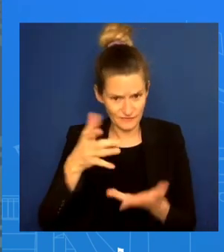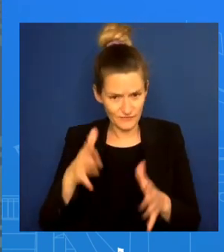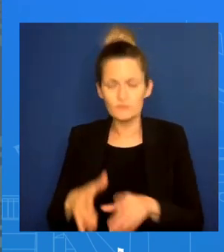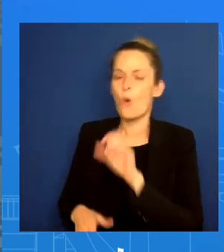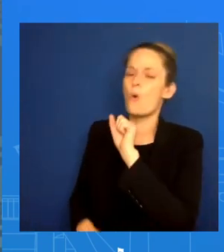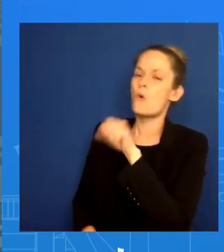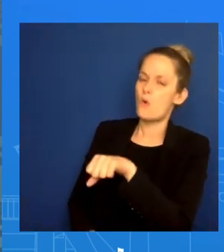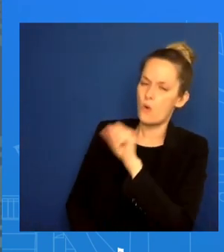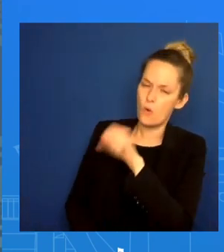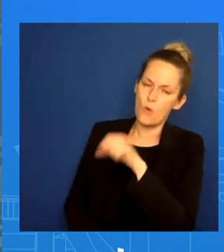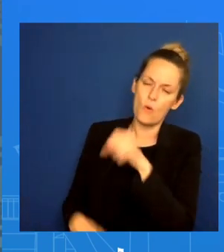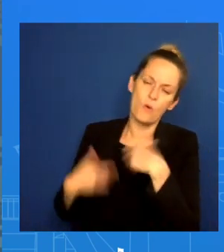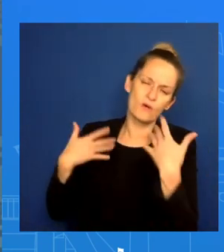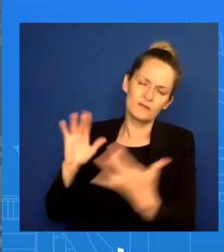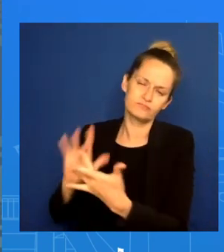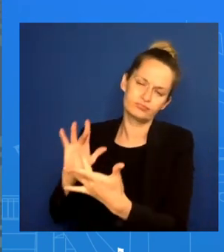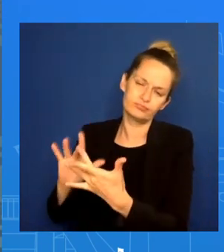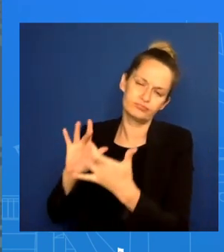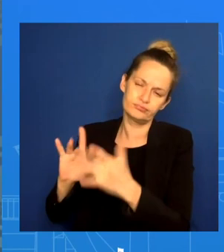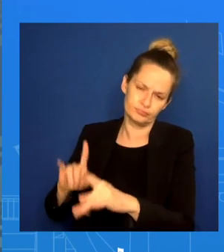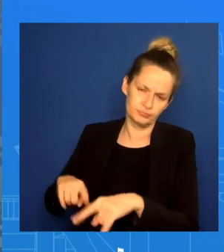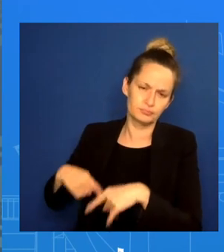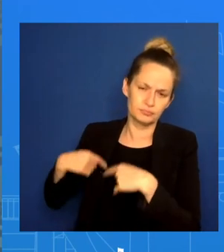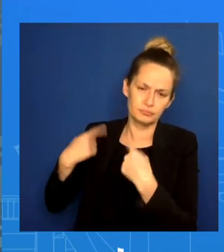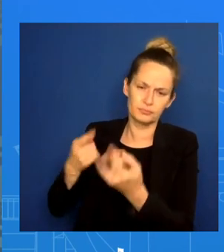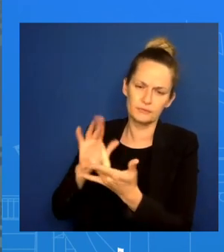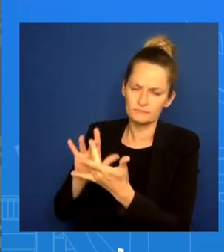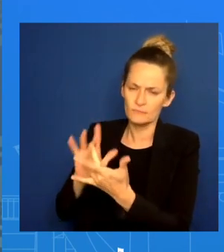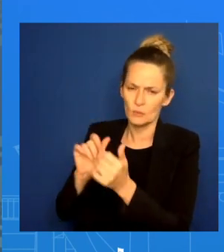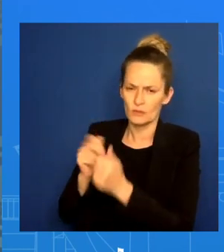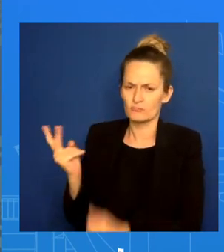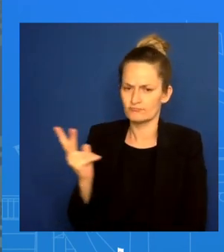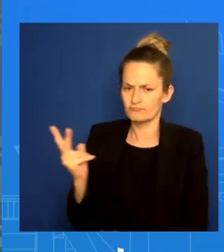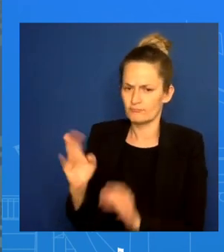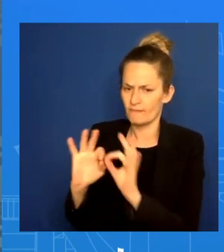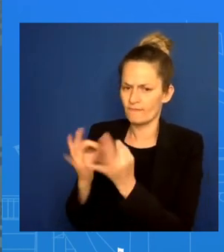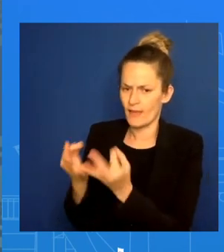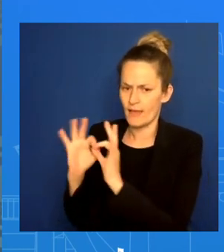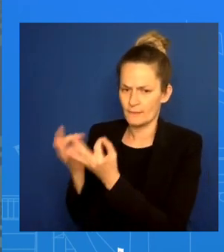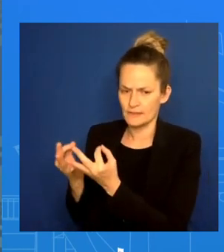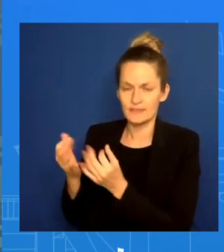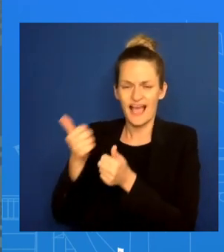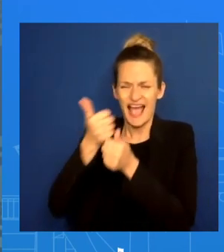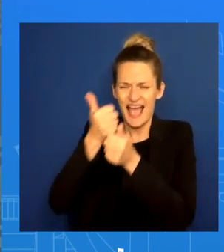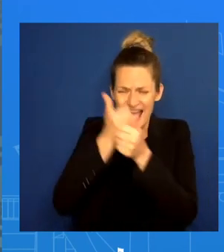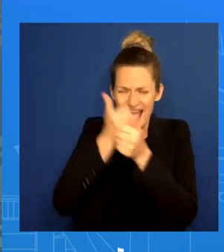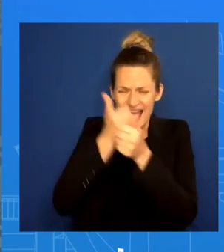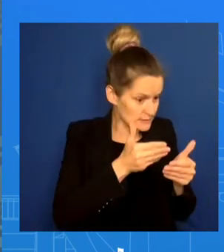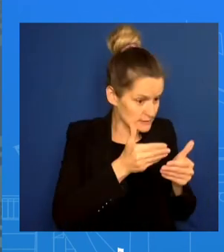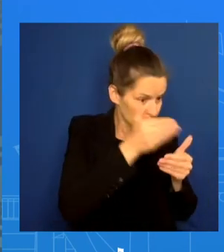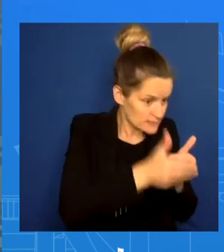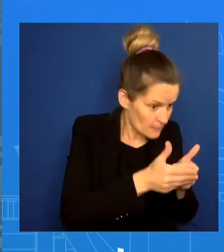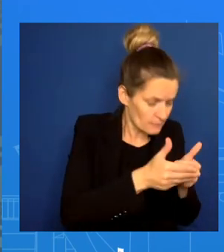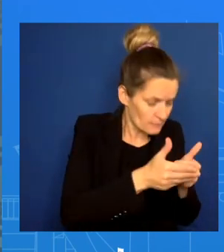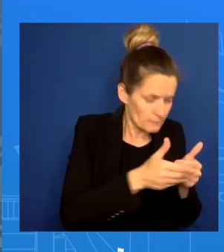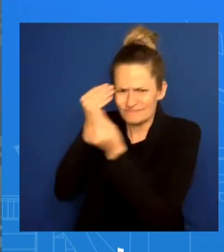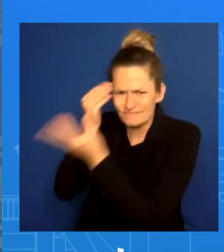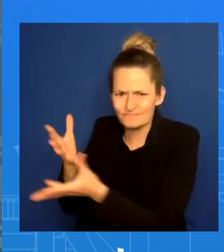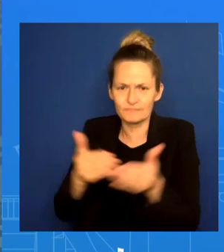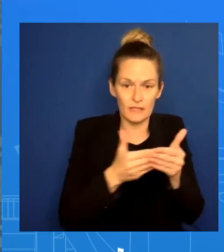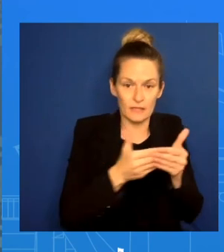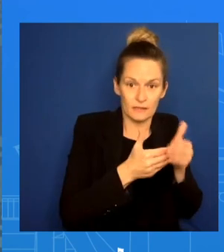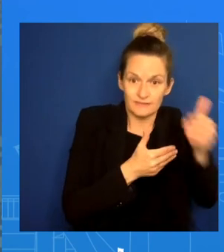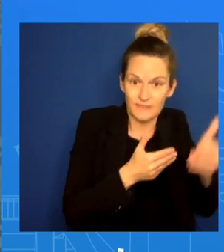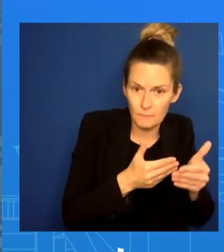way, so that they understand exactly what we're doing on behalf of their loved ones. There was outreach to